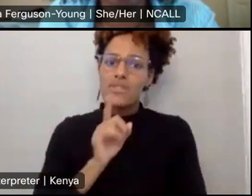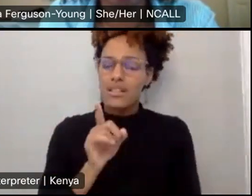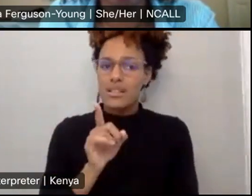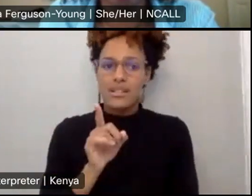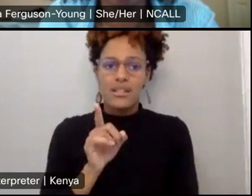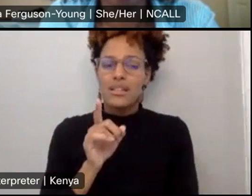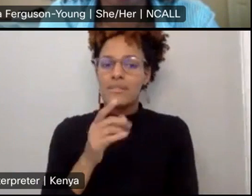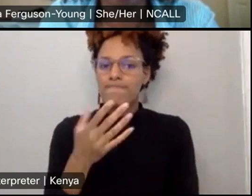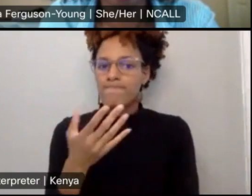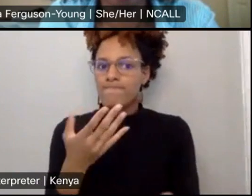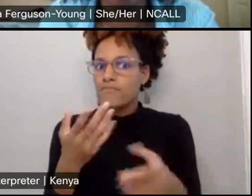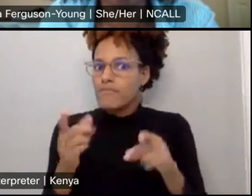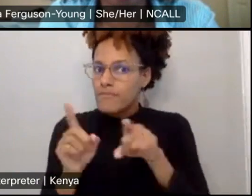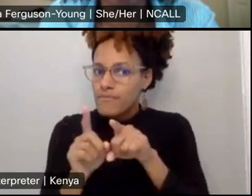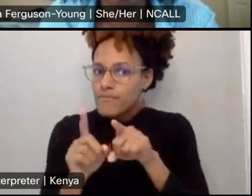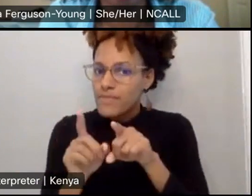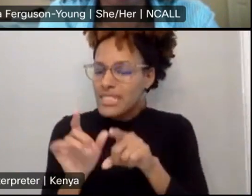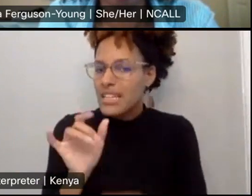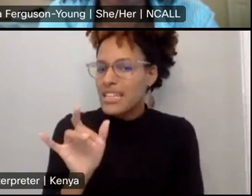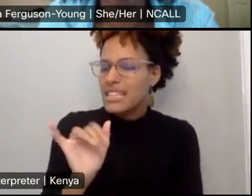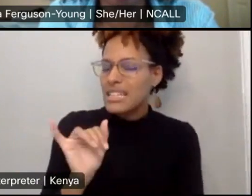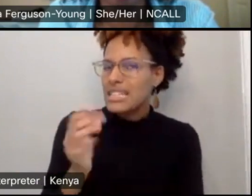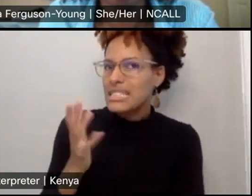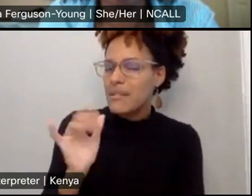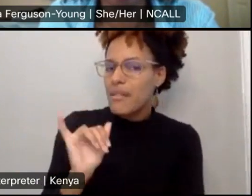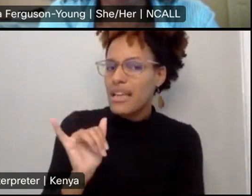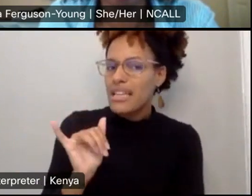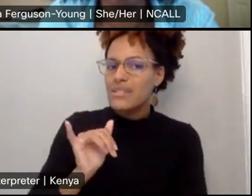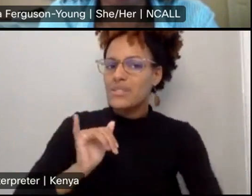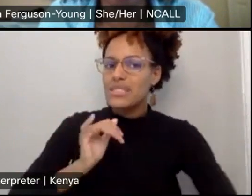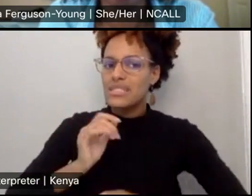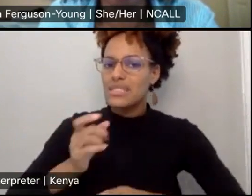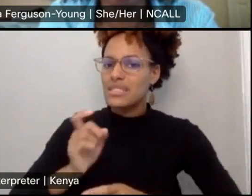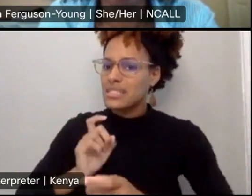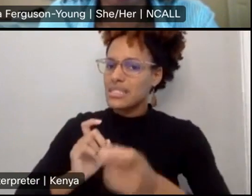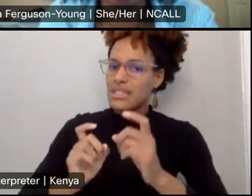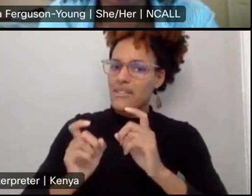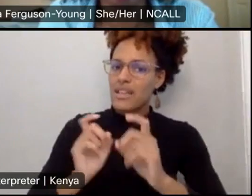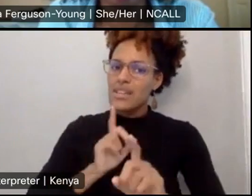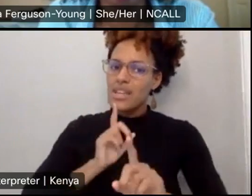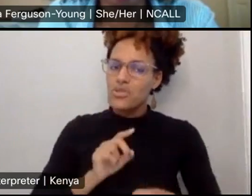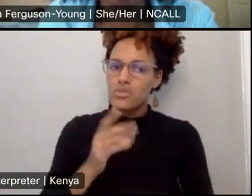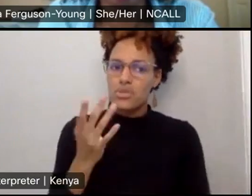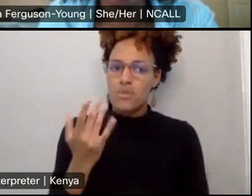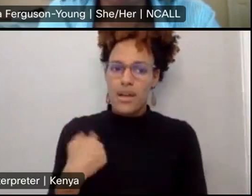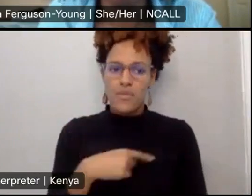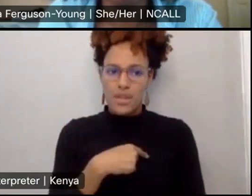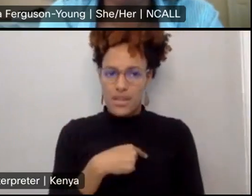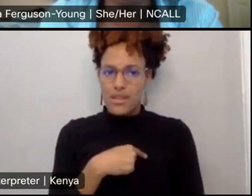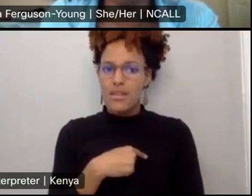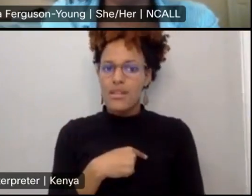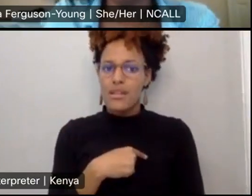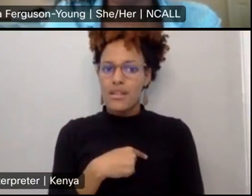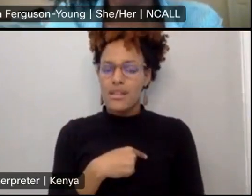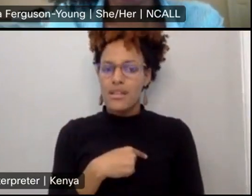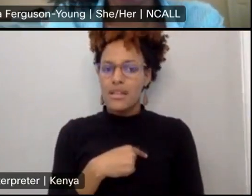it almost seemed like it was giving more answers to why we were still or